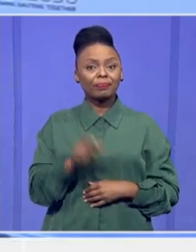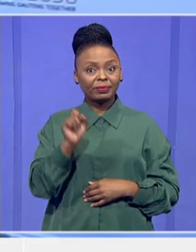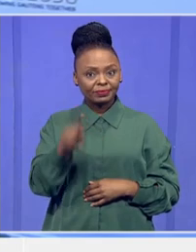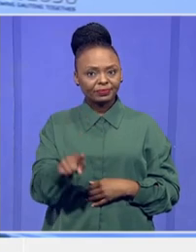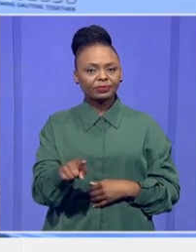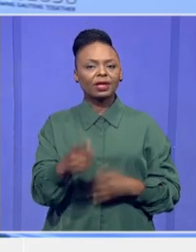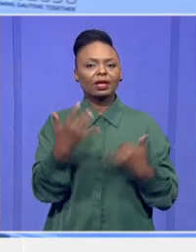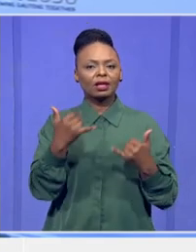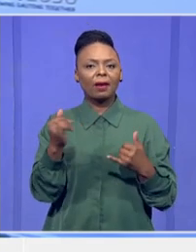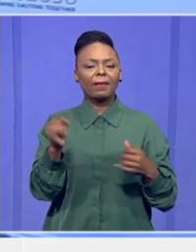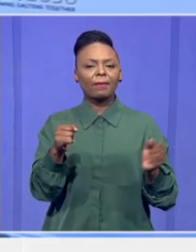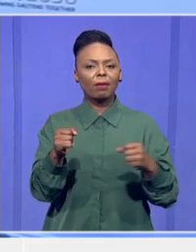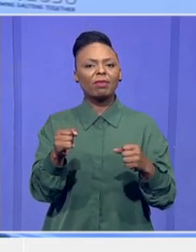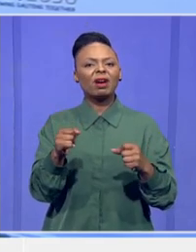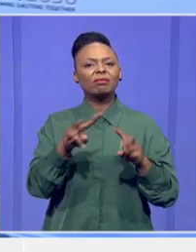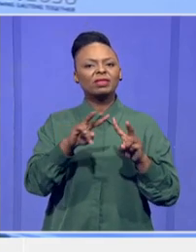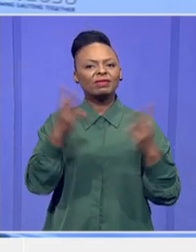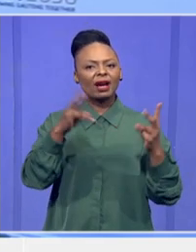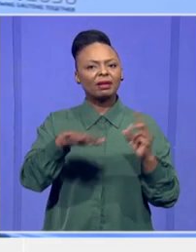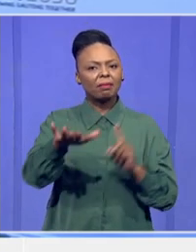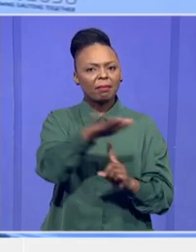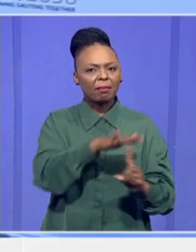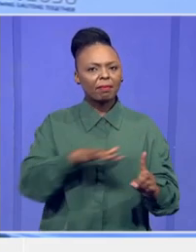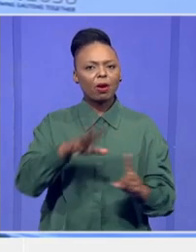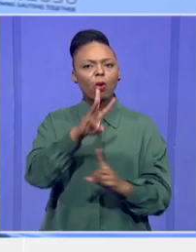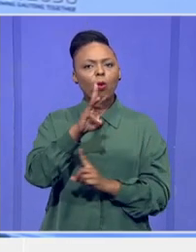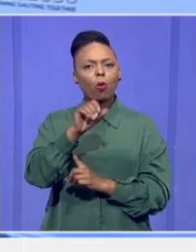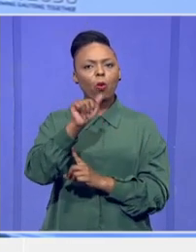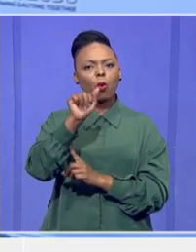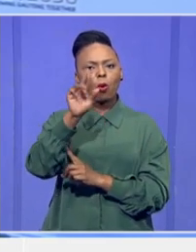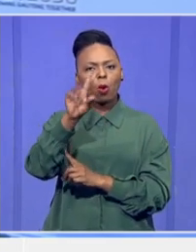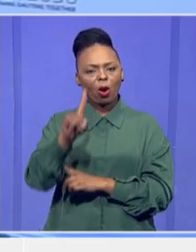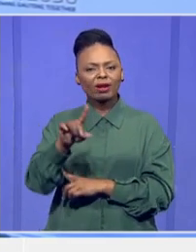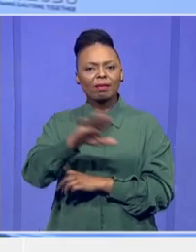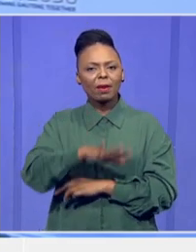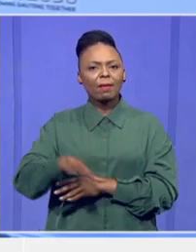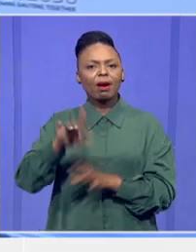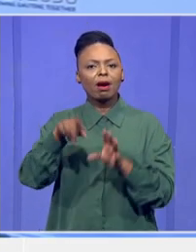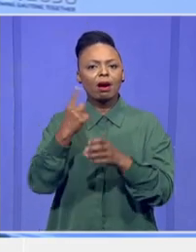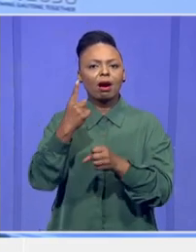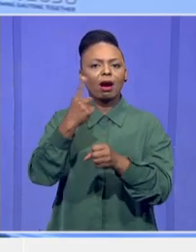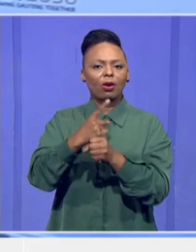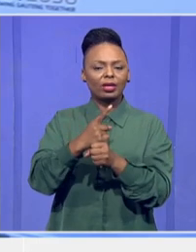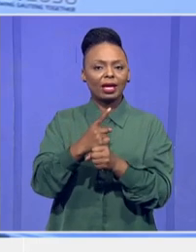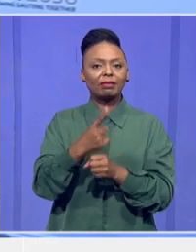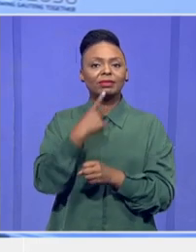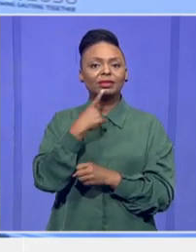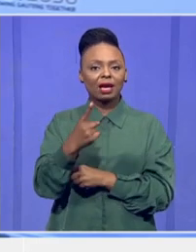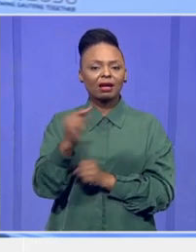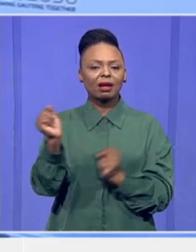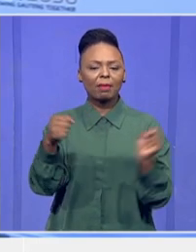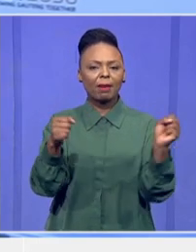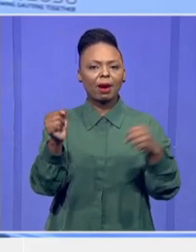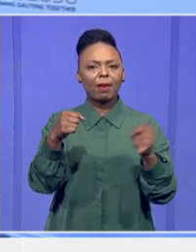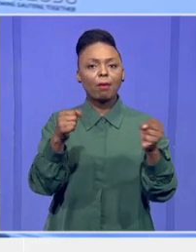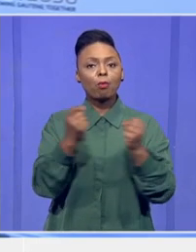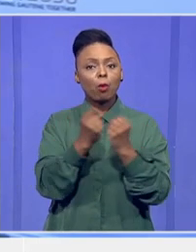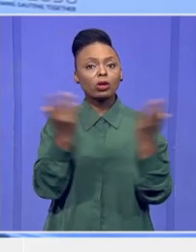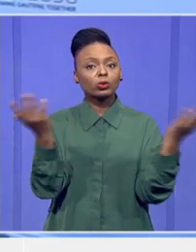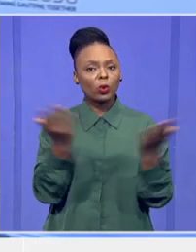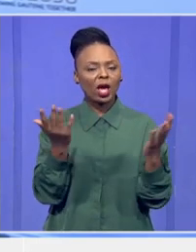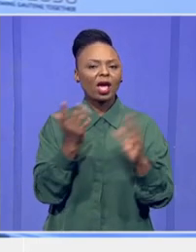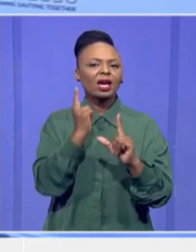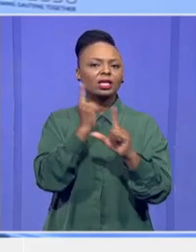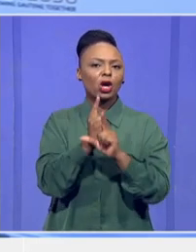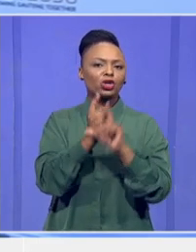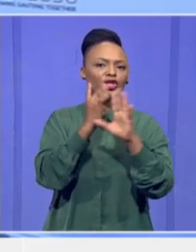deployed to various wards in and around Gauteng. We understand that they will be deployed in townships as well as